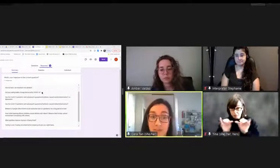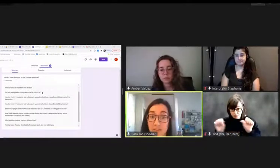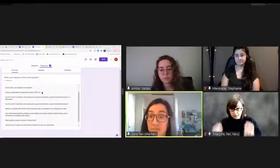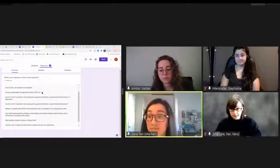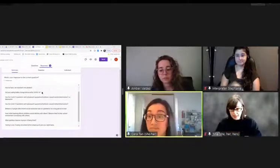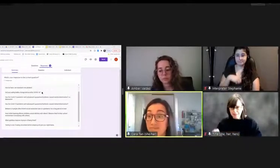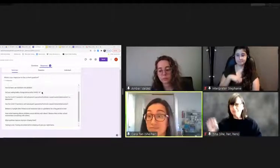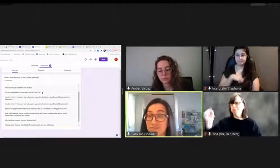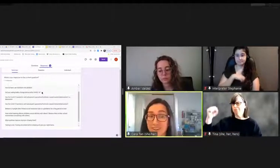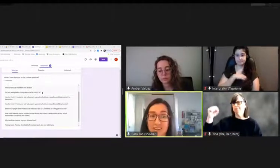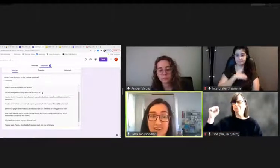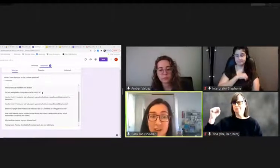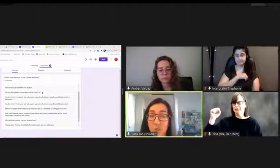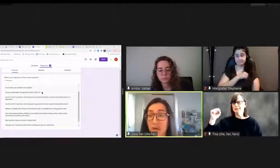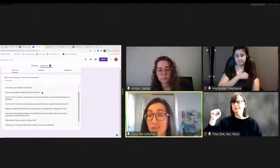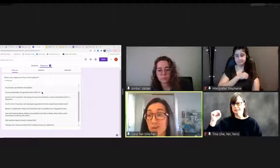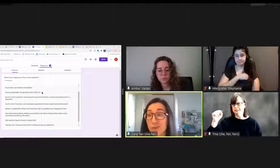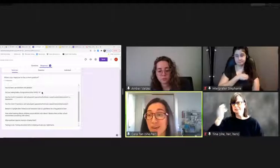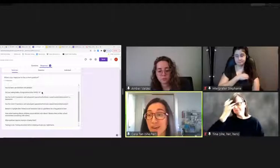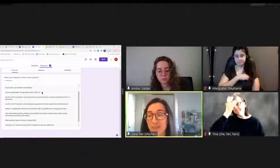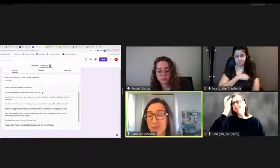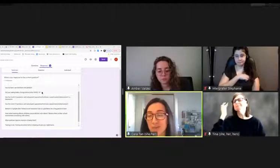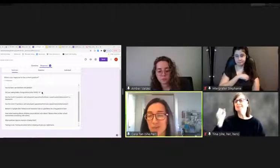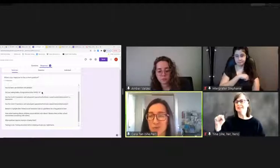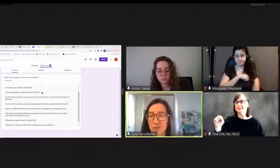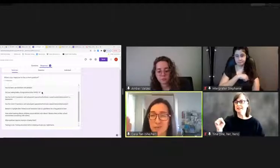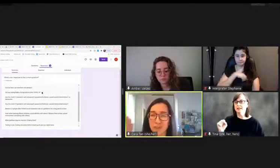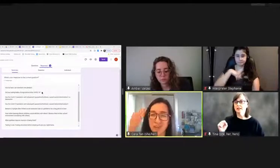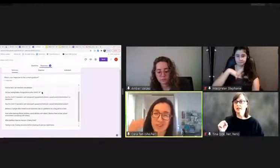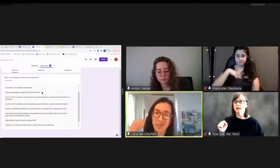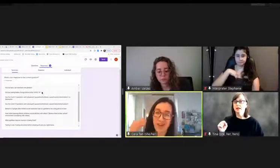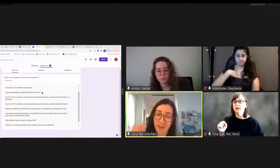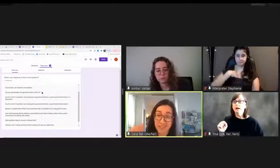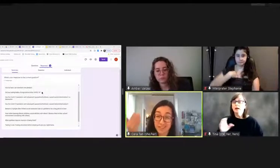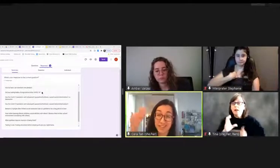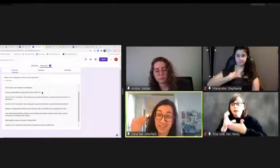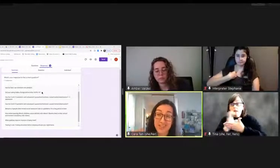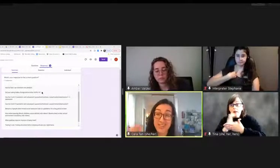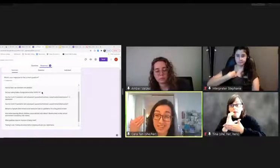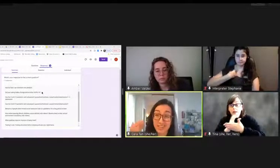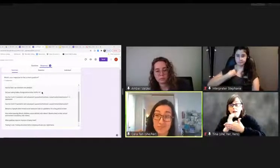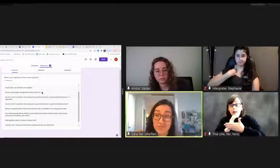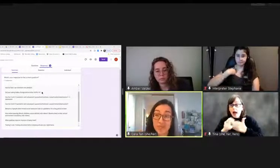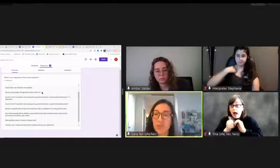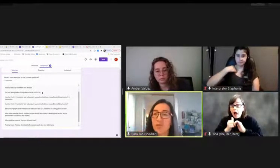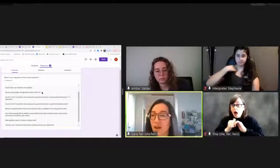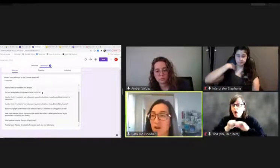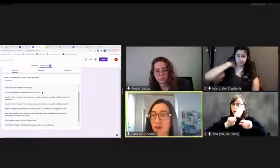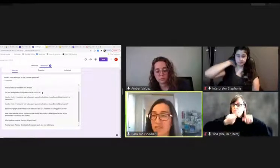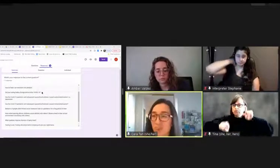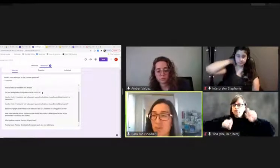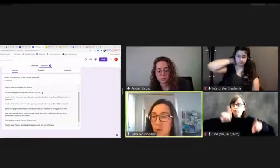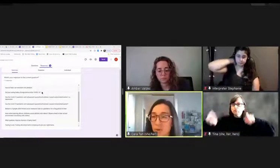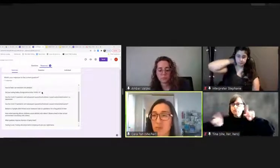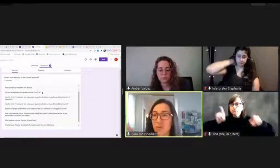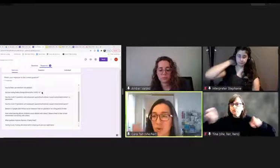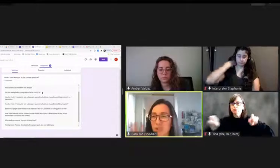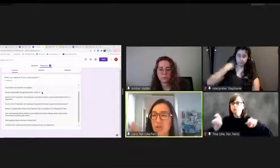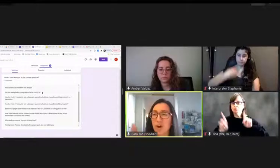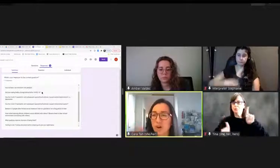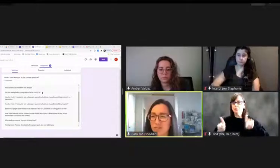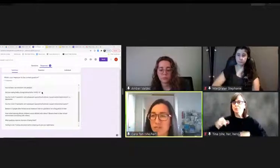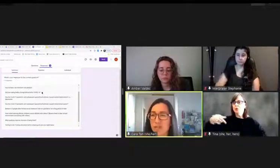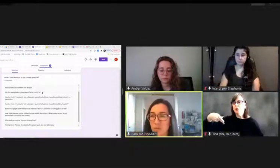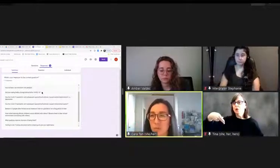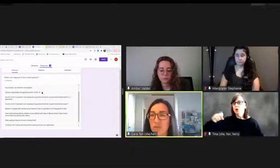Yes. Right? Now, part of it would be asking people to reflect on their past, right? And we'll talk about self-report and the pros